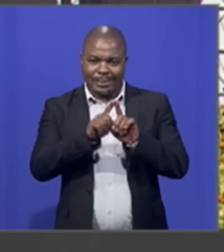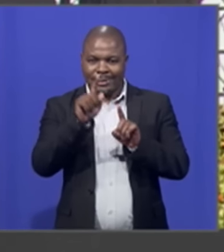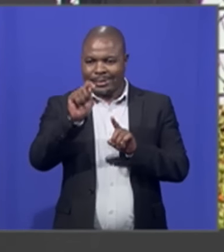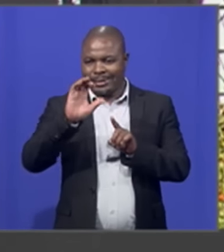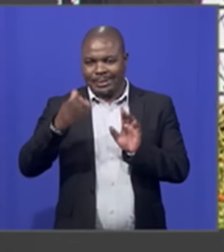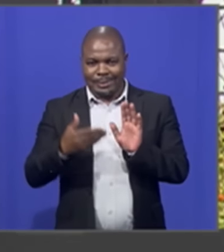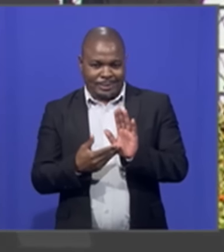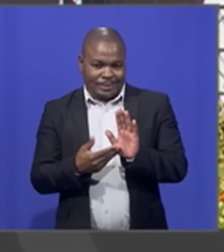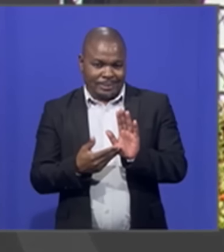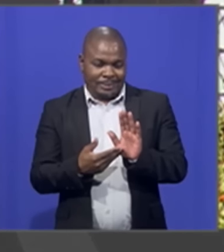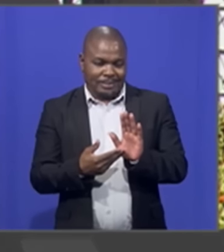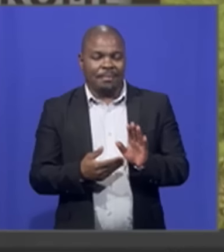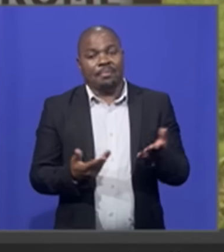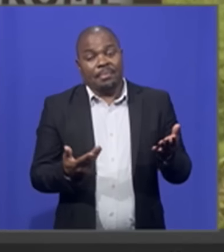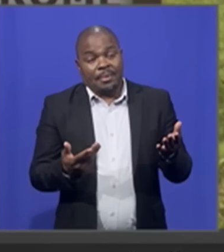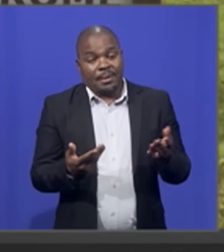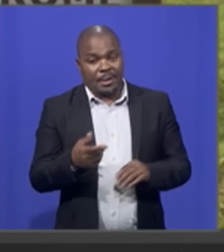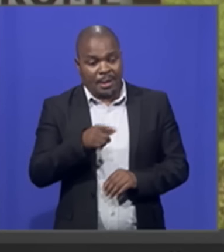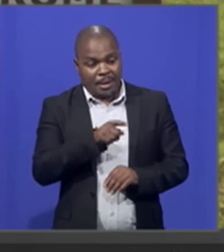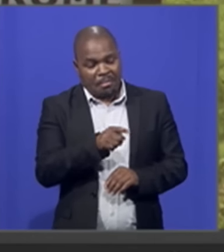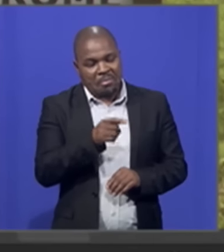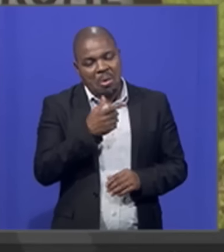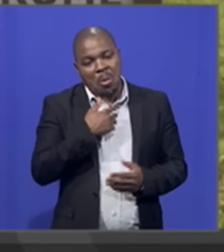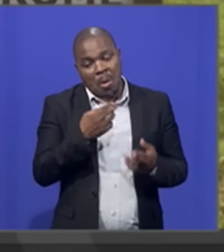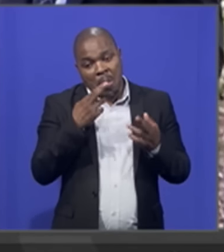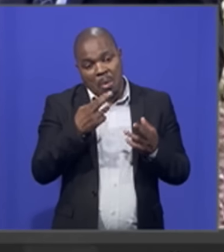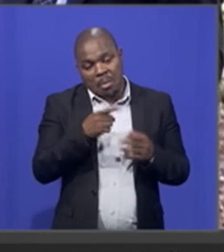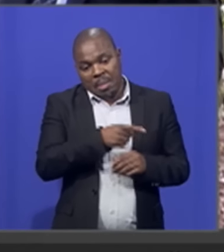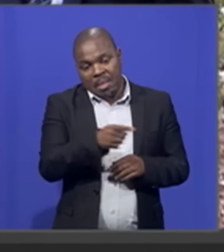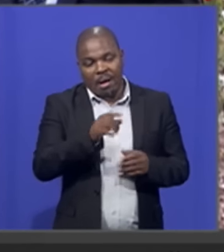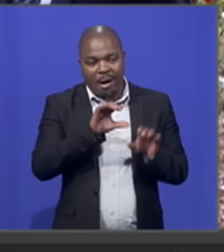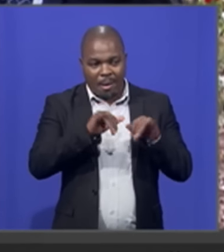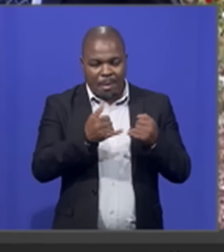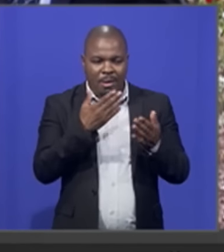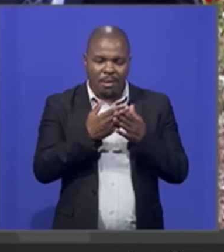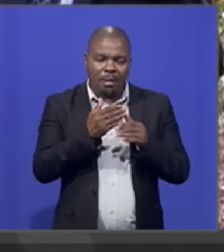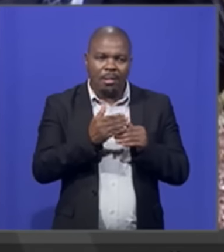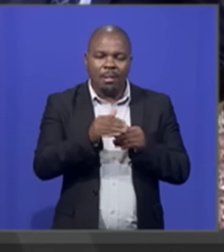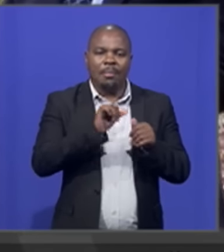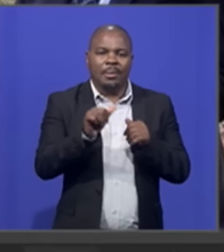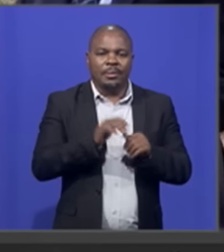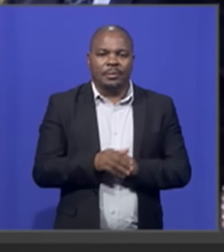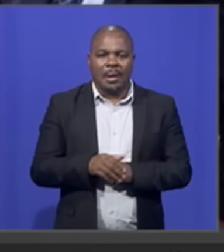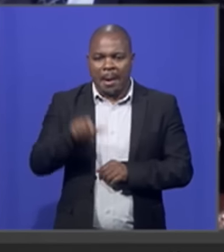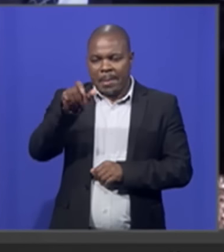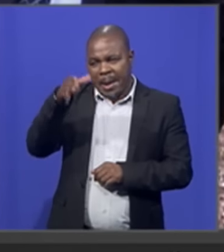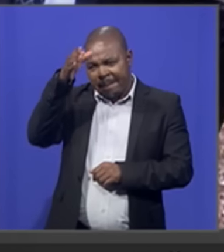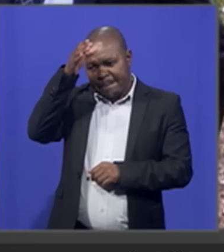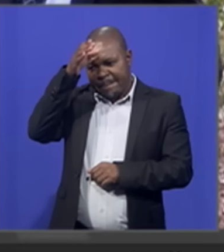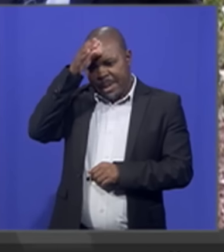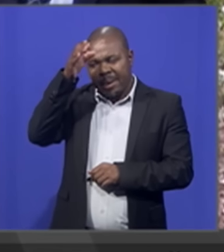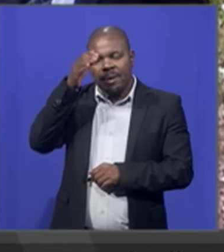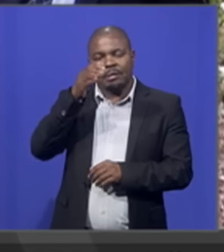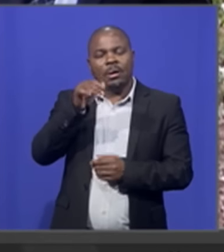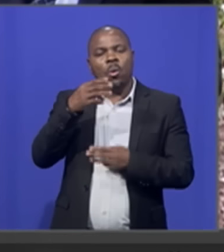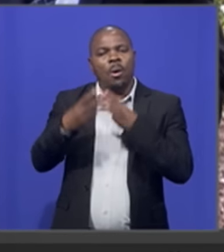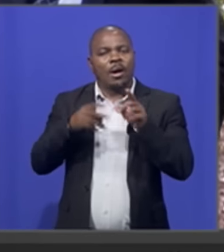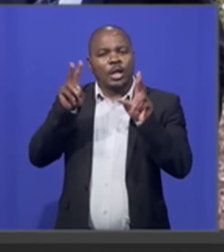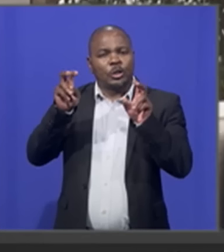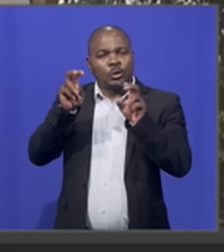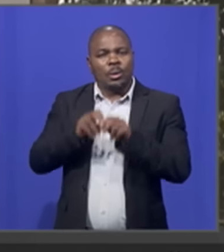a solution and light at the end of the tunnel for these companies. Moitseanape wa merero ya badiri Pula Hela Mahoko a re dipuisano